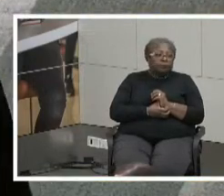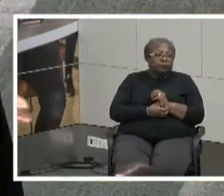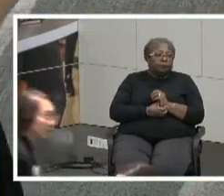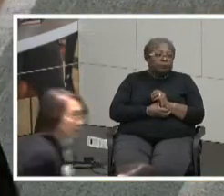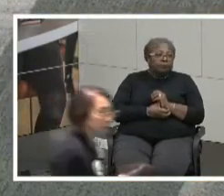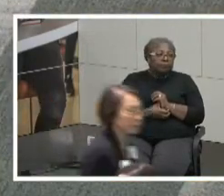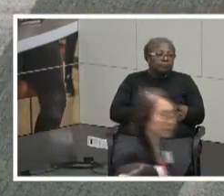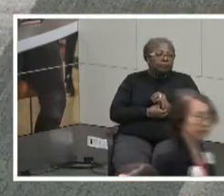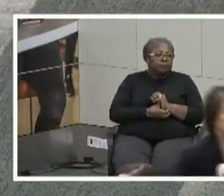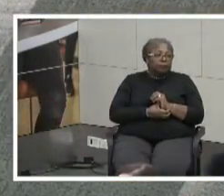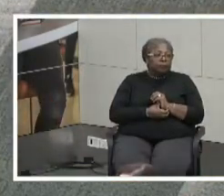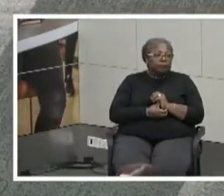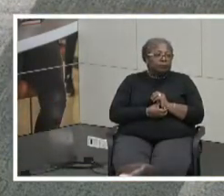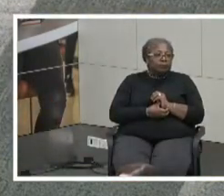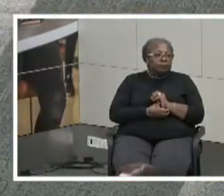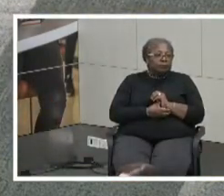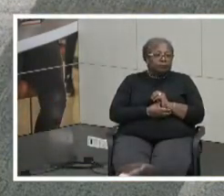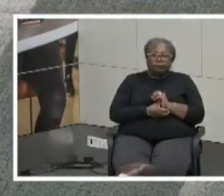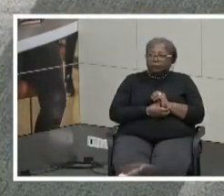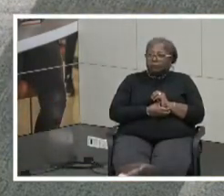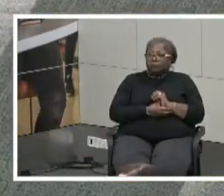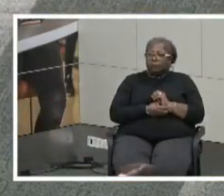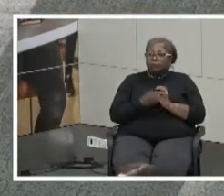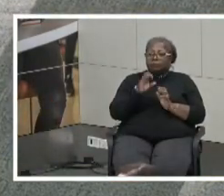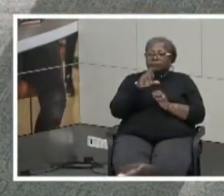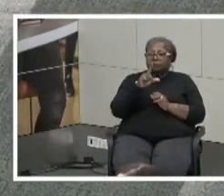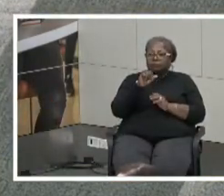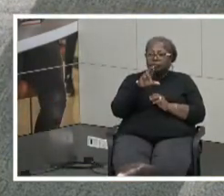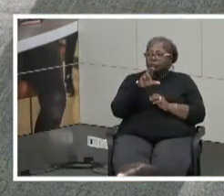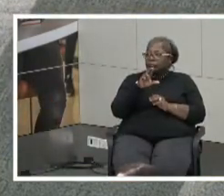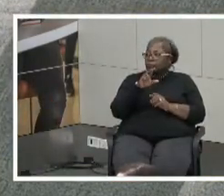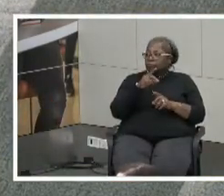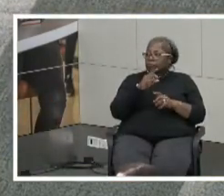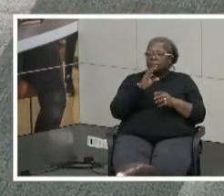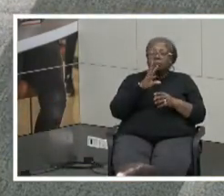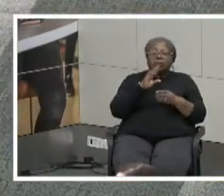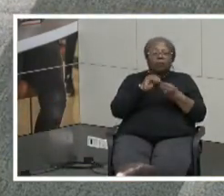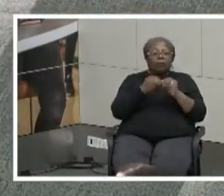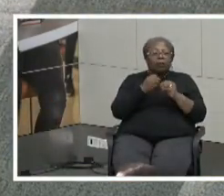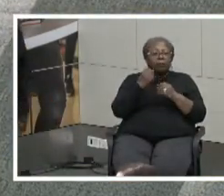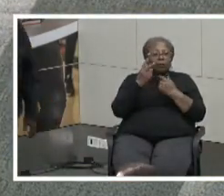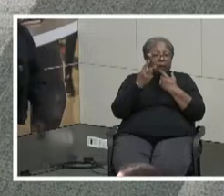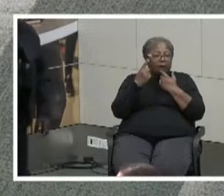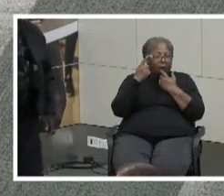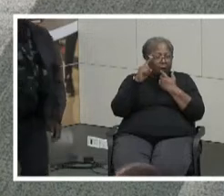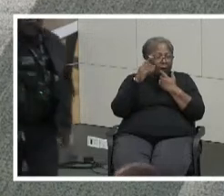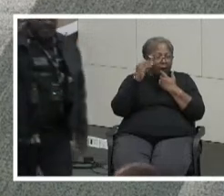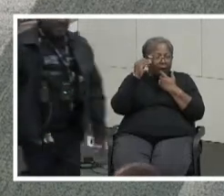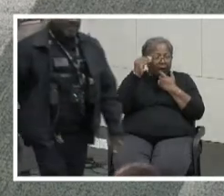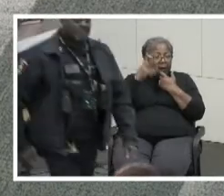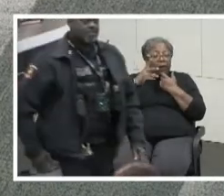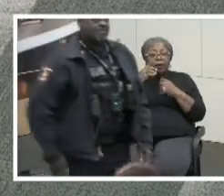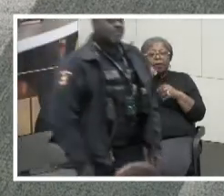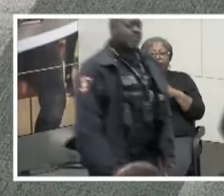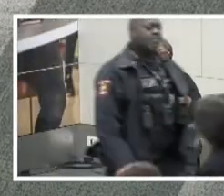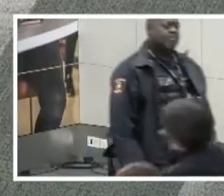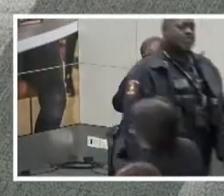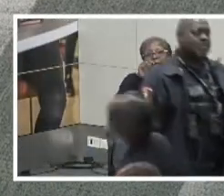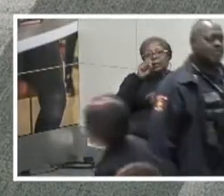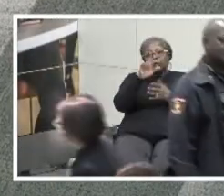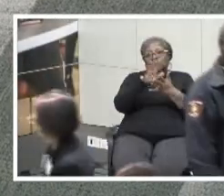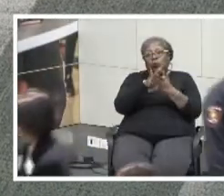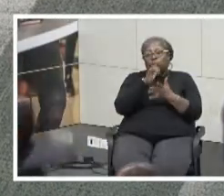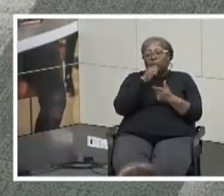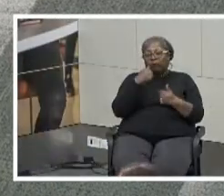Robinson yes ma'am Claire Robinson speaking on item 12 on behalf of a teacher at an NES school who